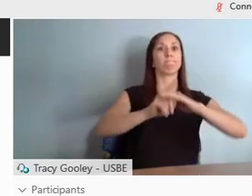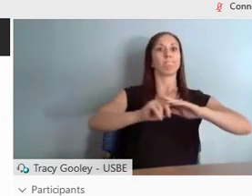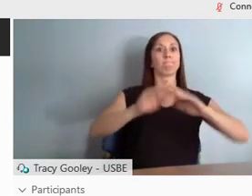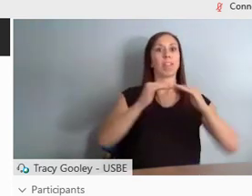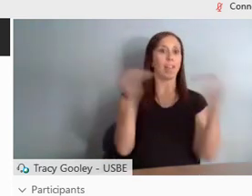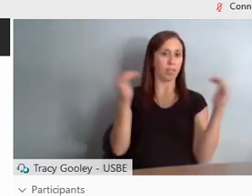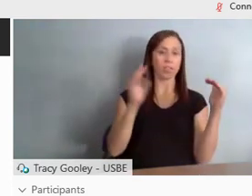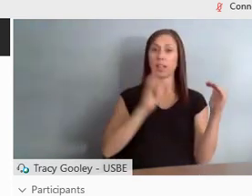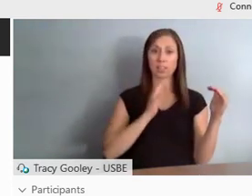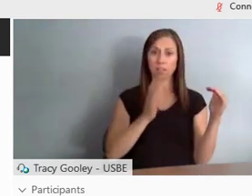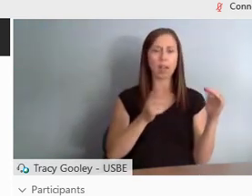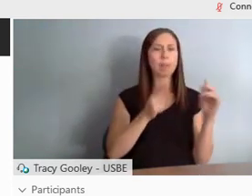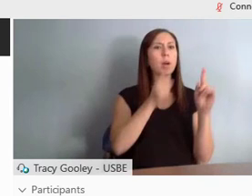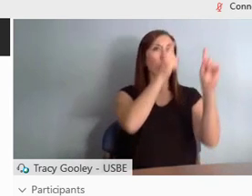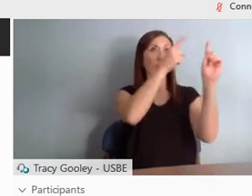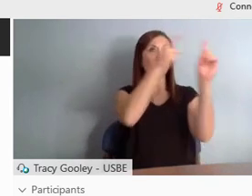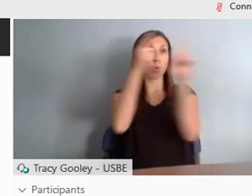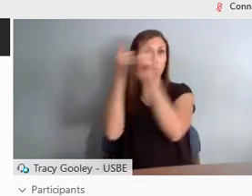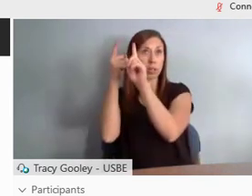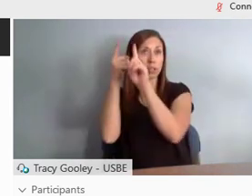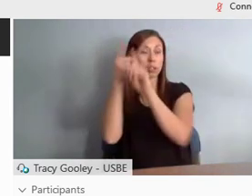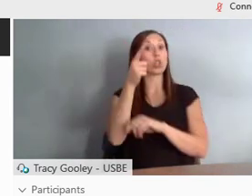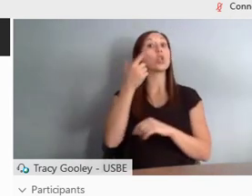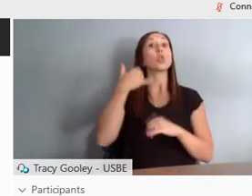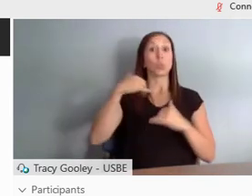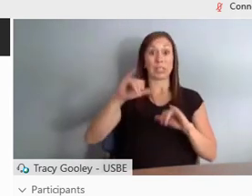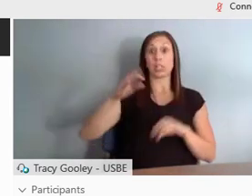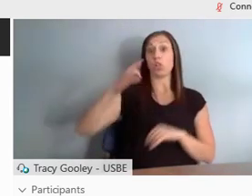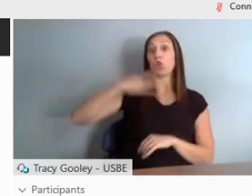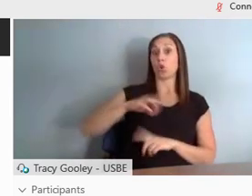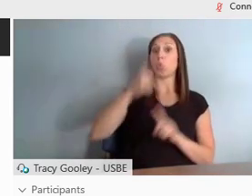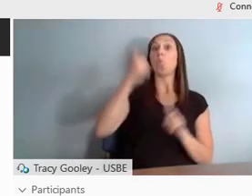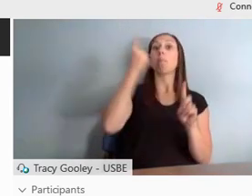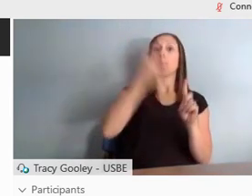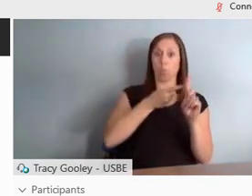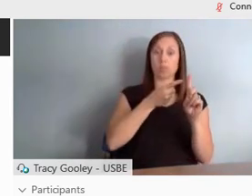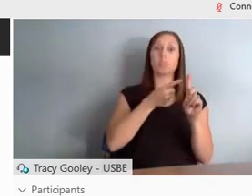look at your point scoring, you'll notice that you still gain 1 point